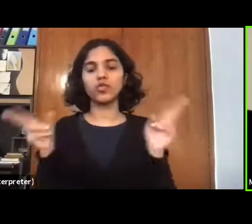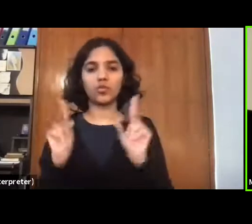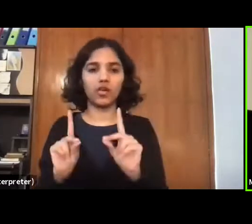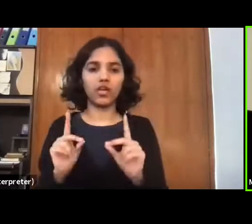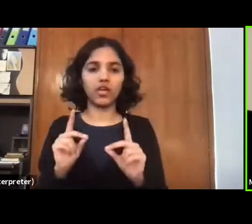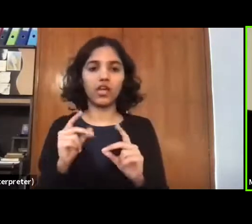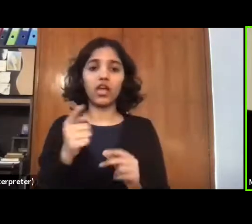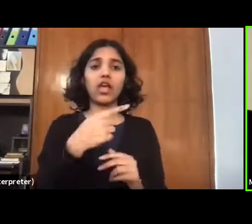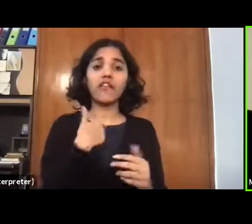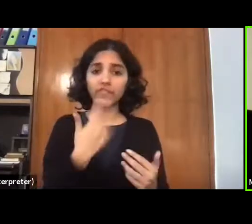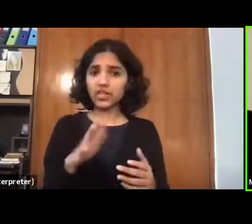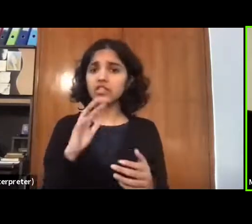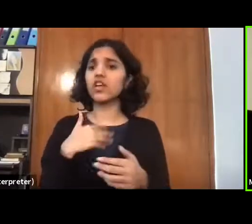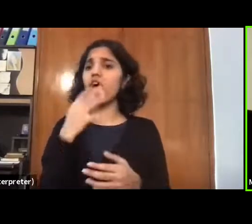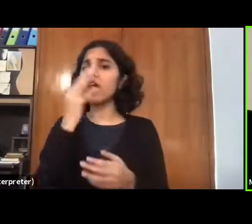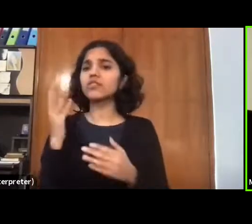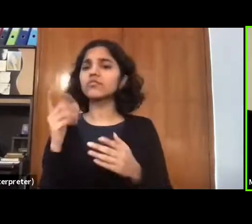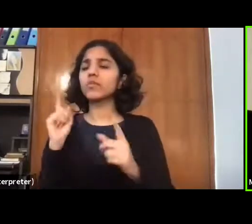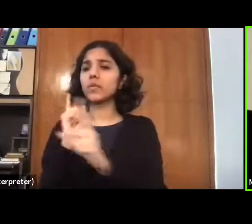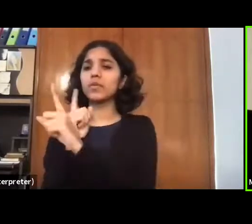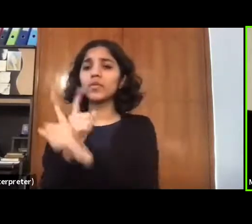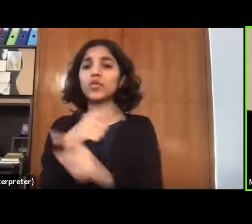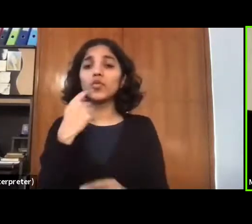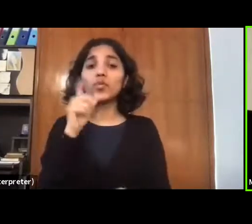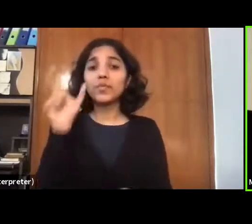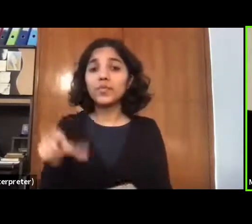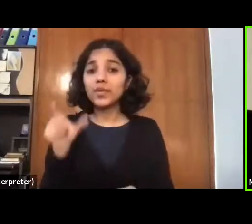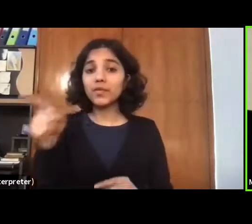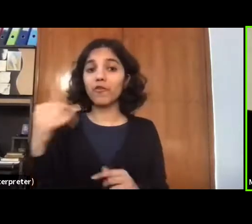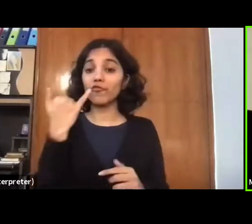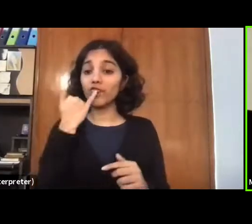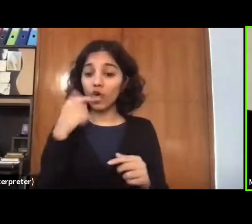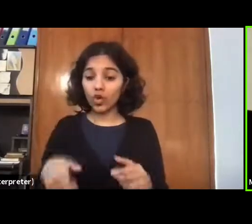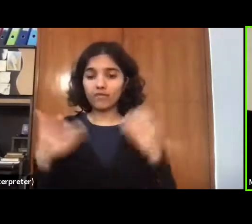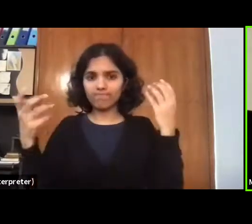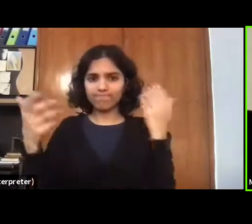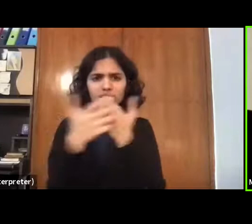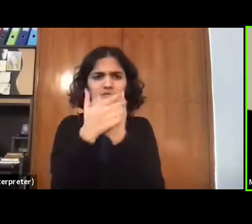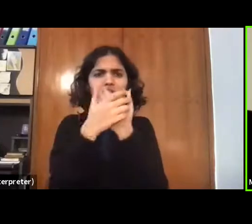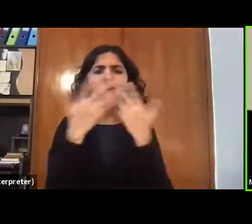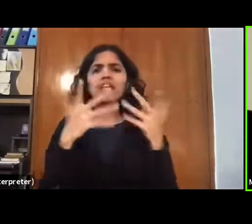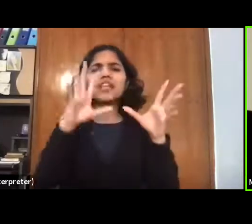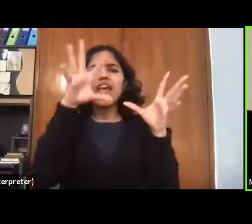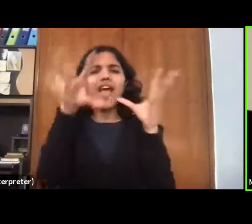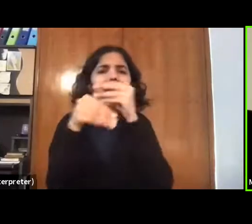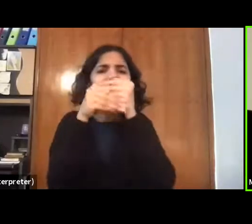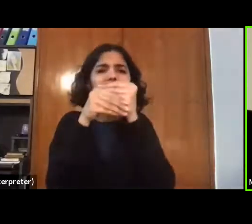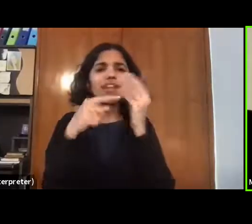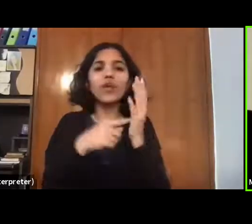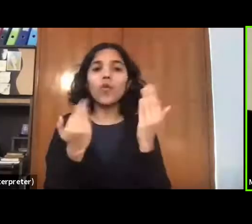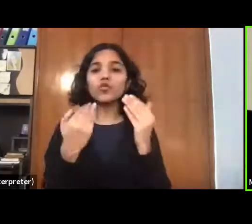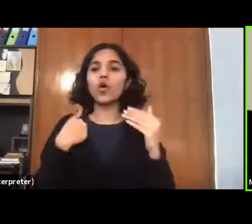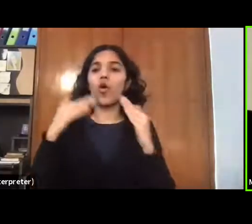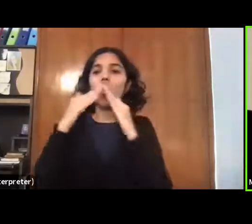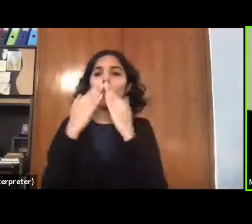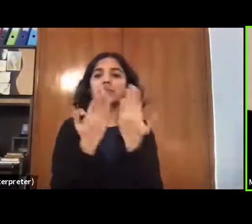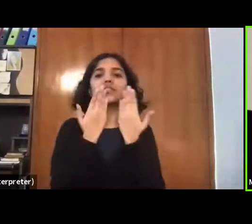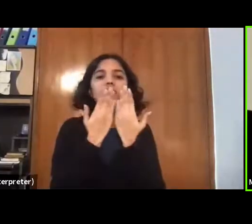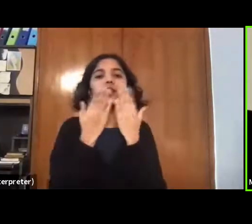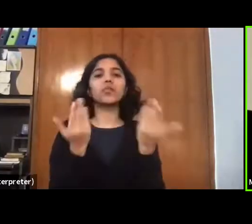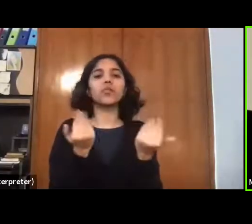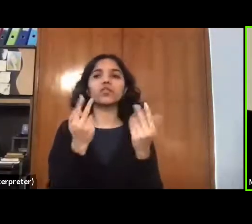to candidates with equipment that they could attach to their mobile phones so that remote classes could be conducted in